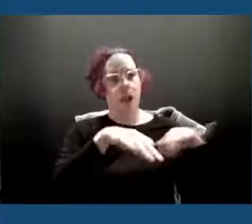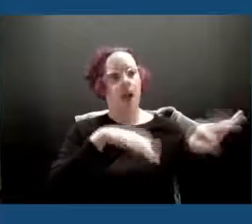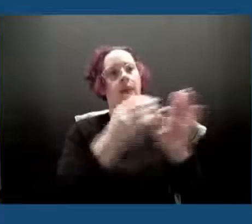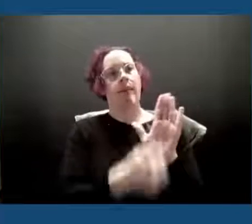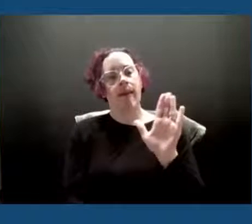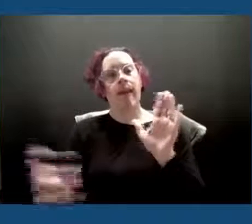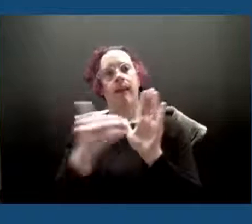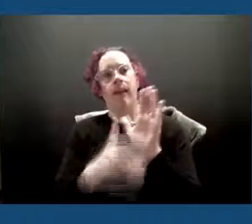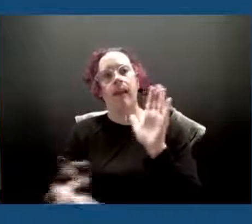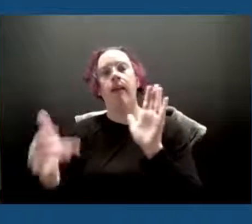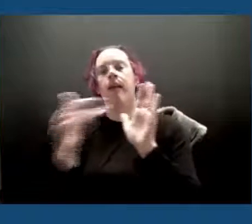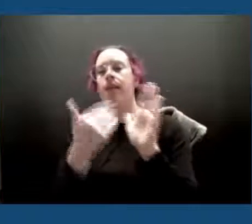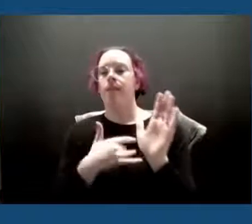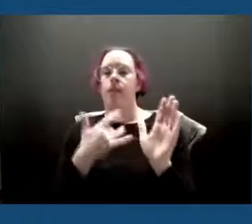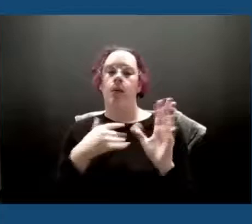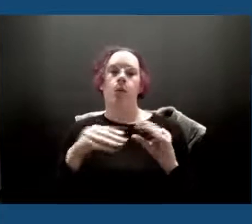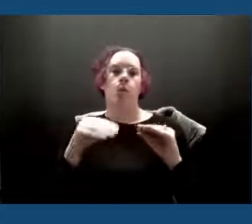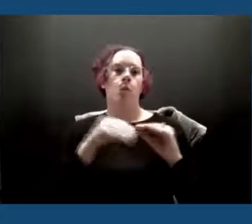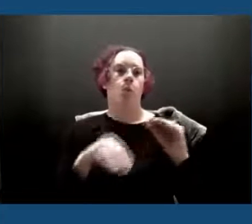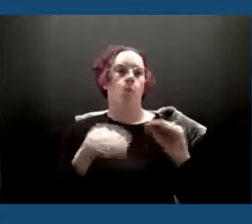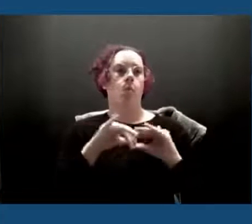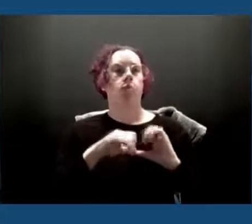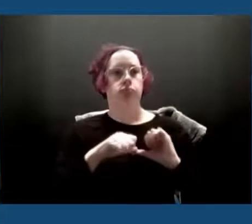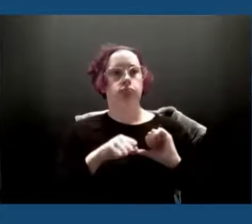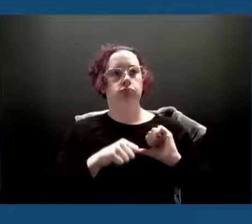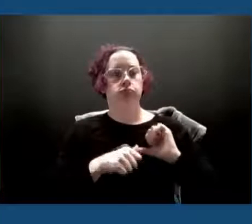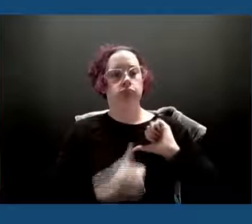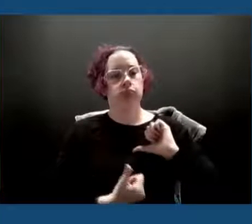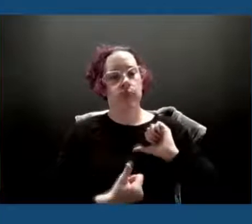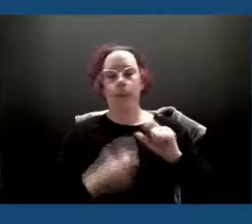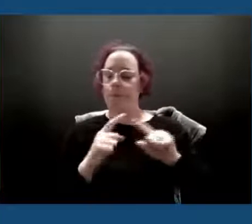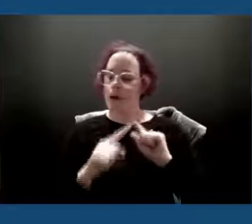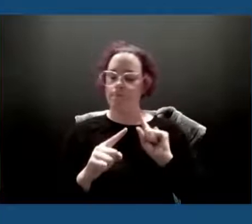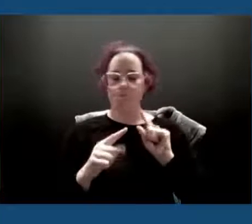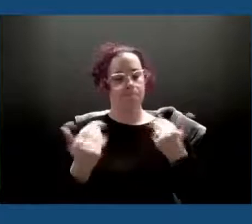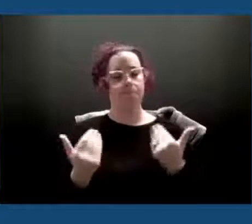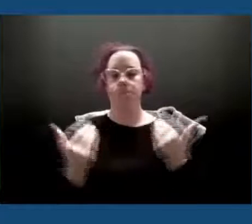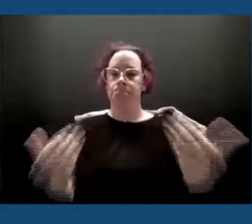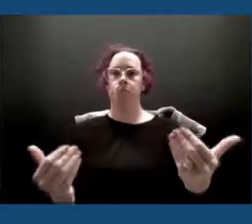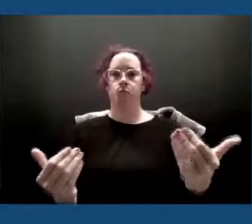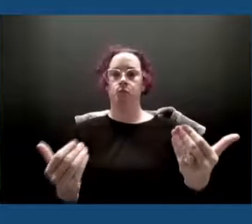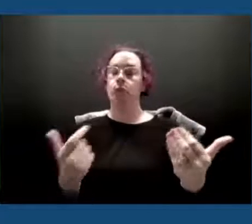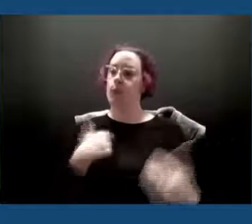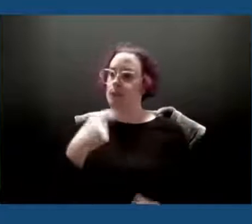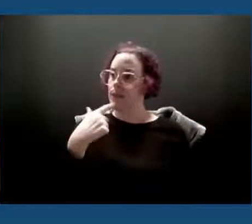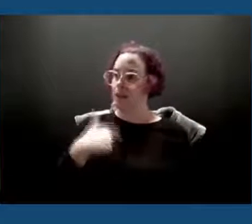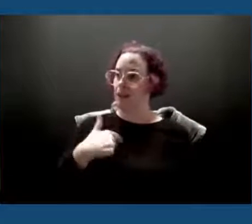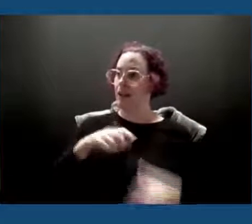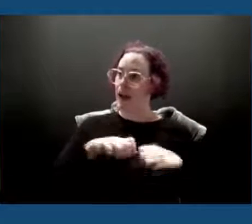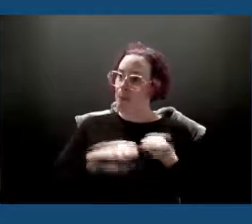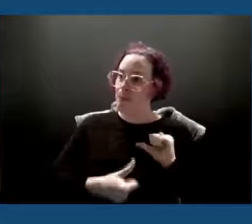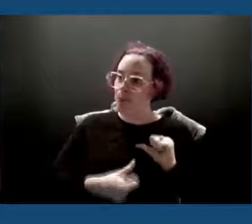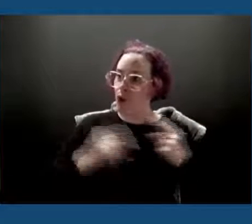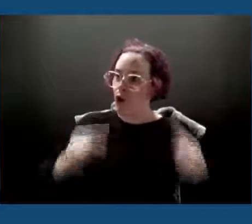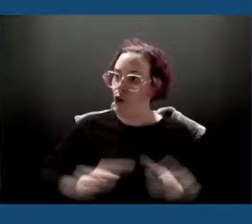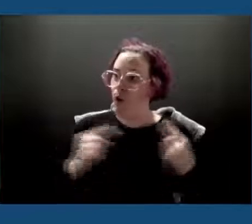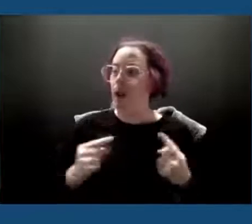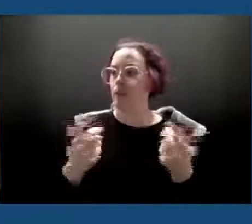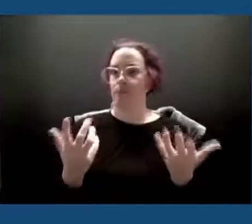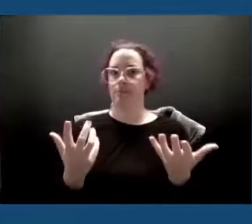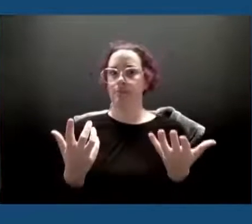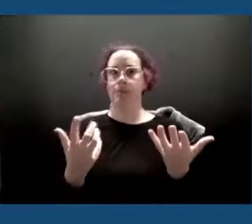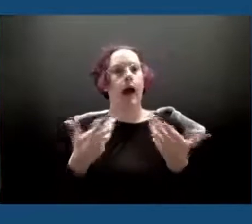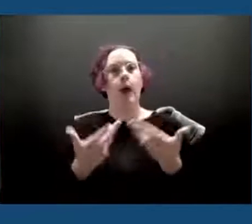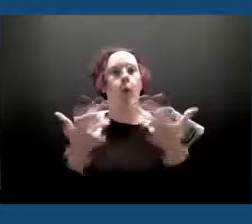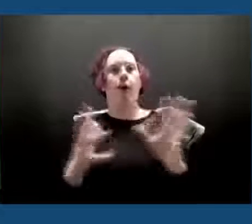let that be a deterrent. You say, I'm hurting, I'm in pain to tell this again, but I need others to know the story of my child.